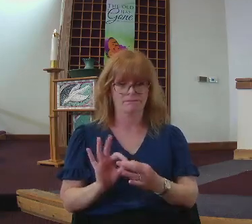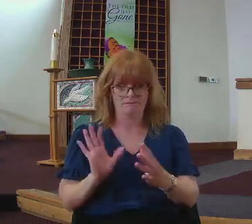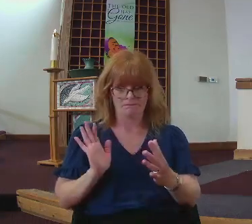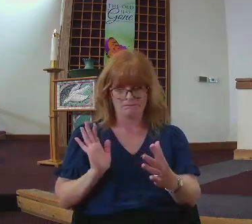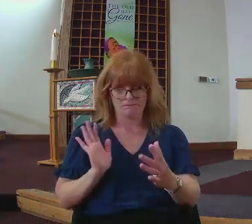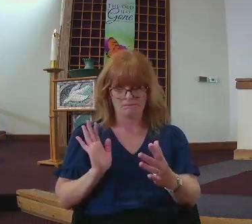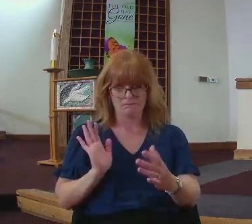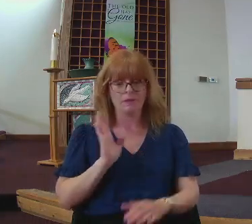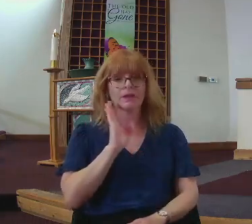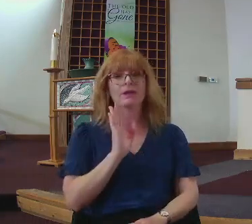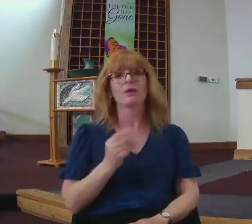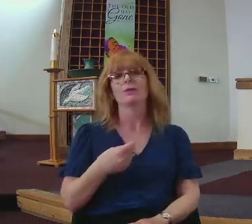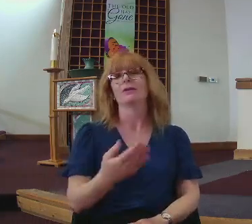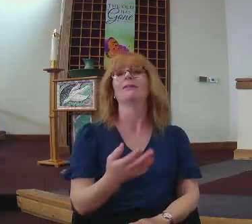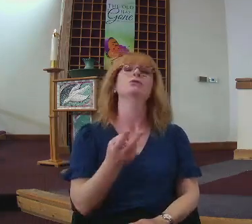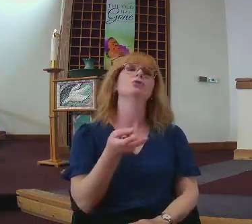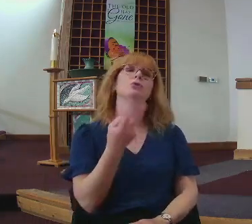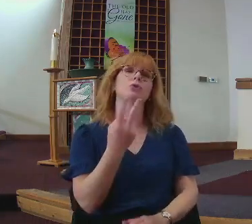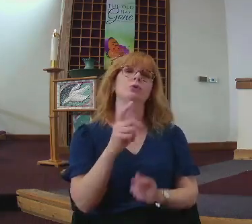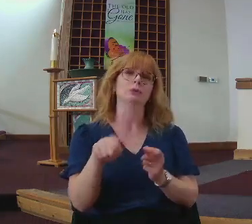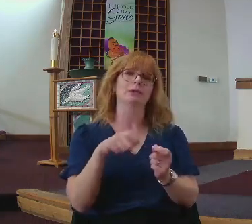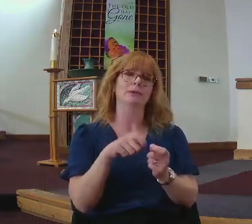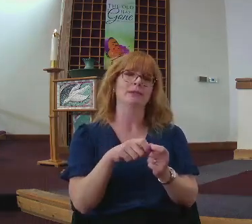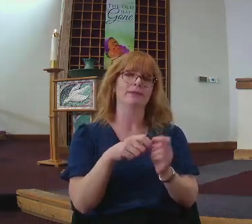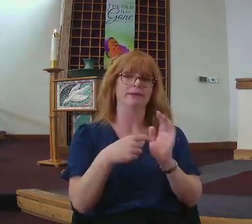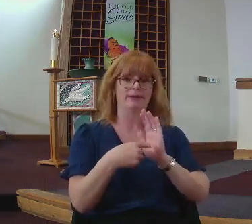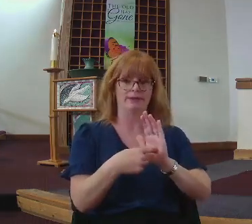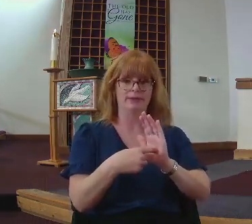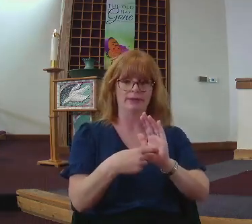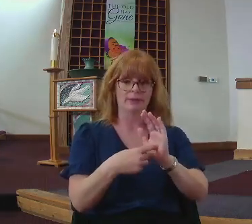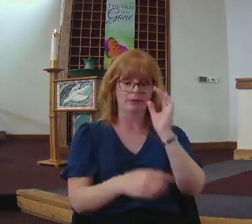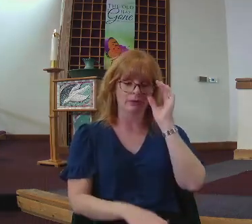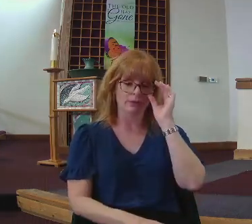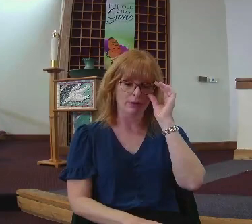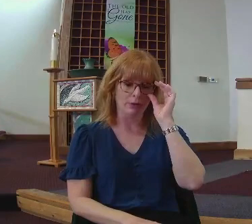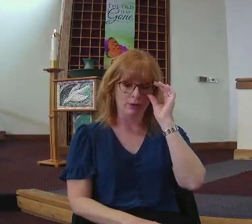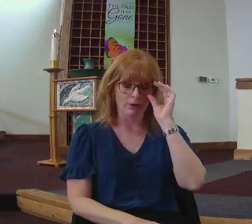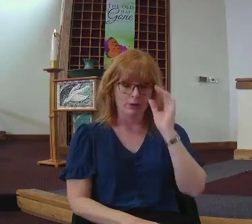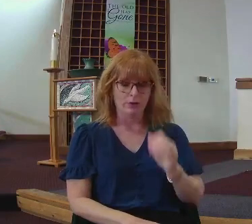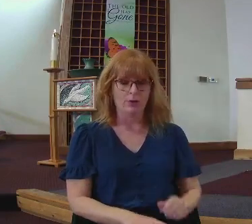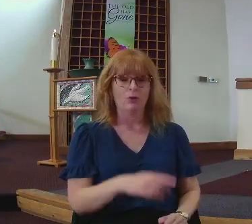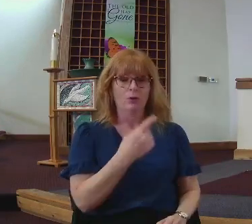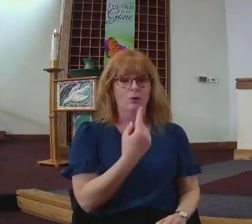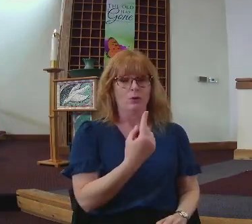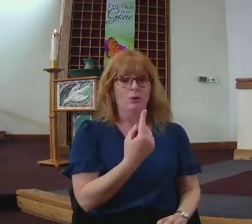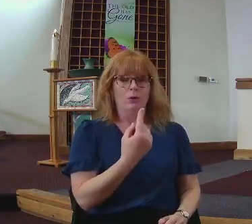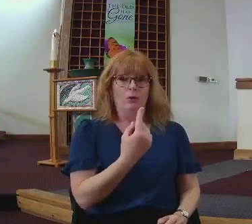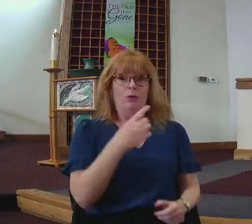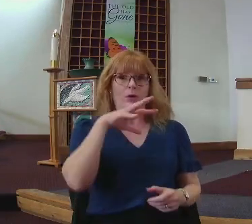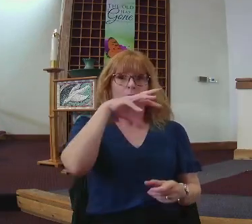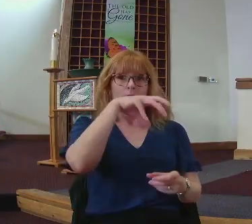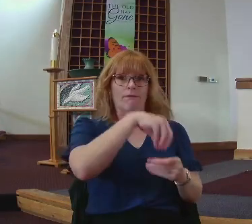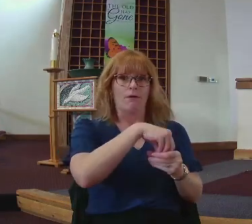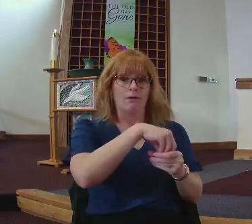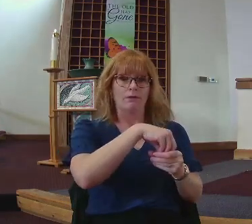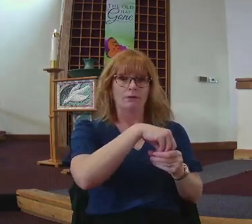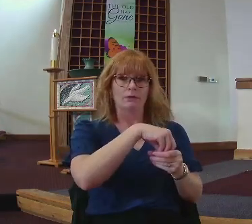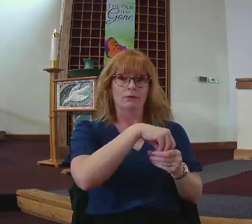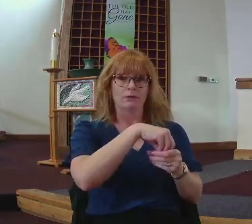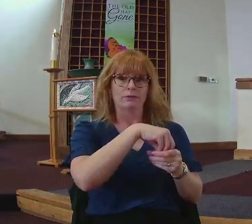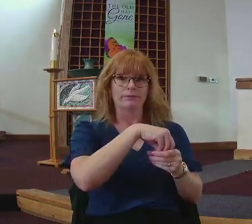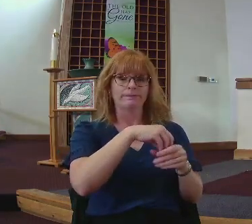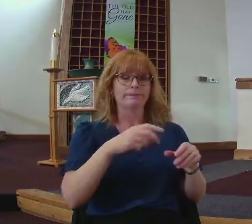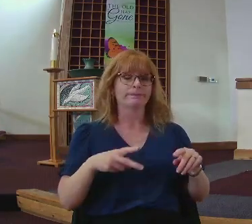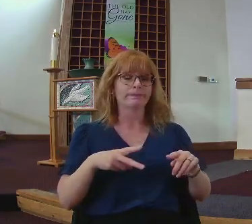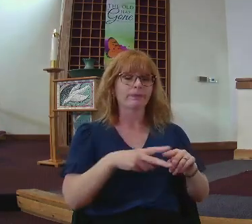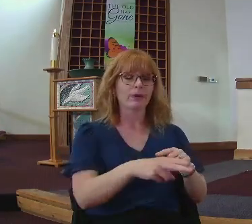Let me give you two specific examples on how to do this, all right? One of them involves ending life